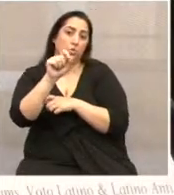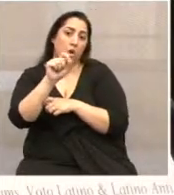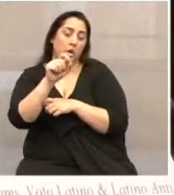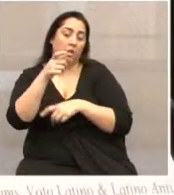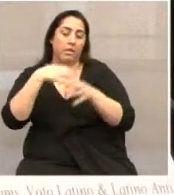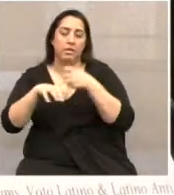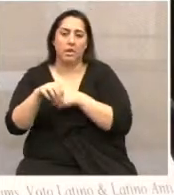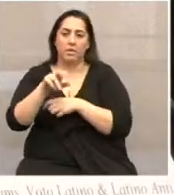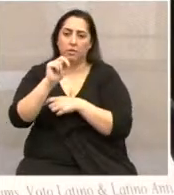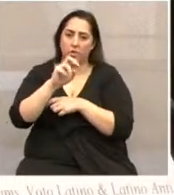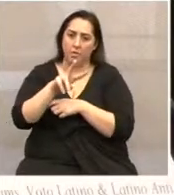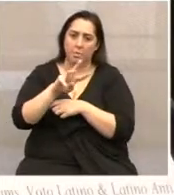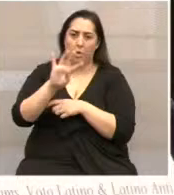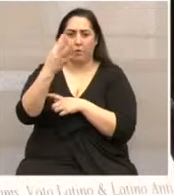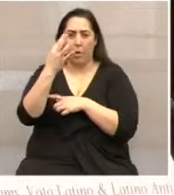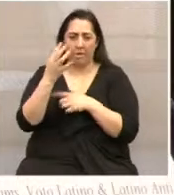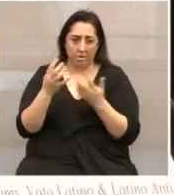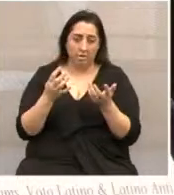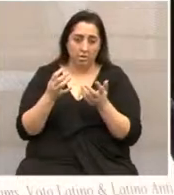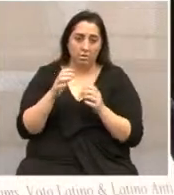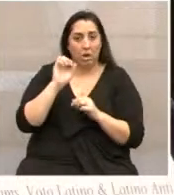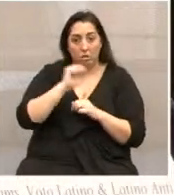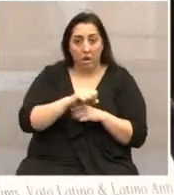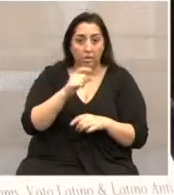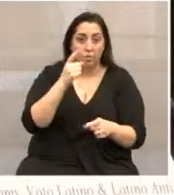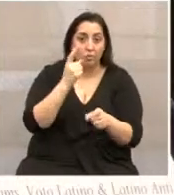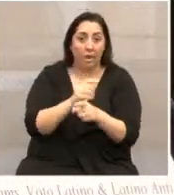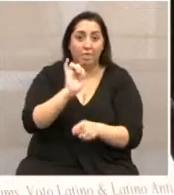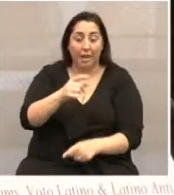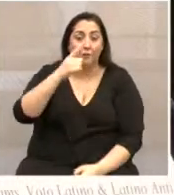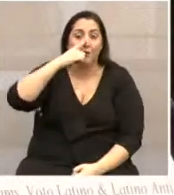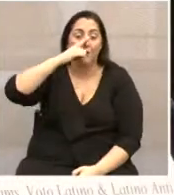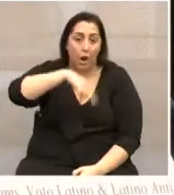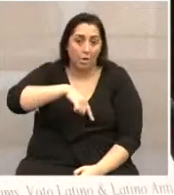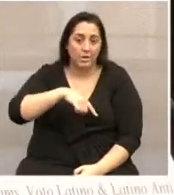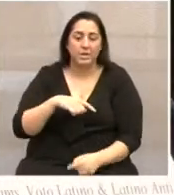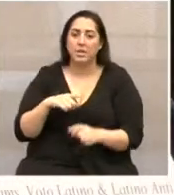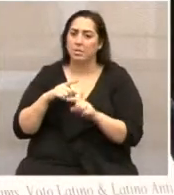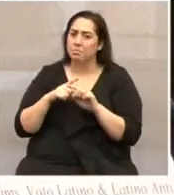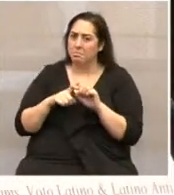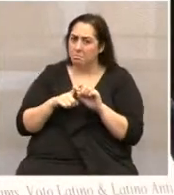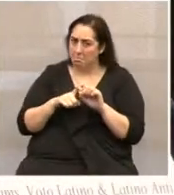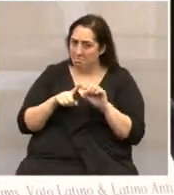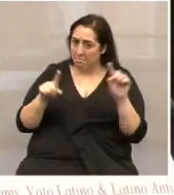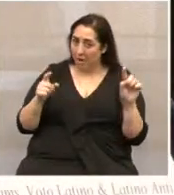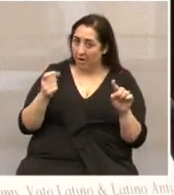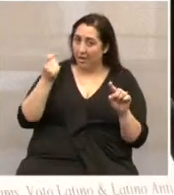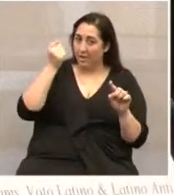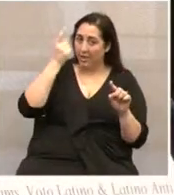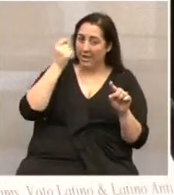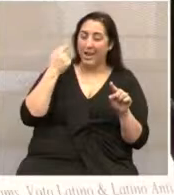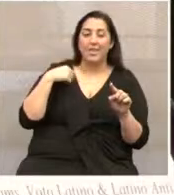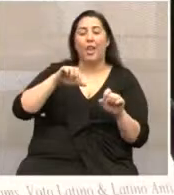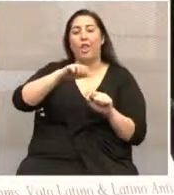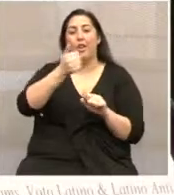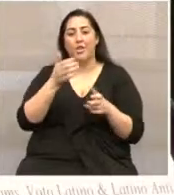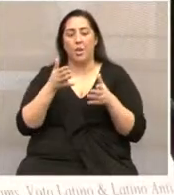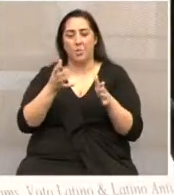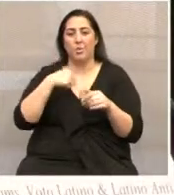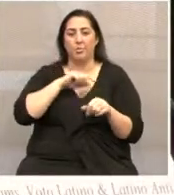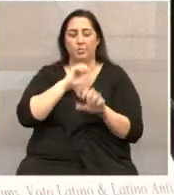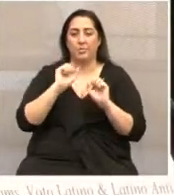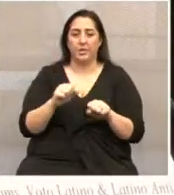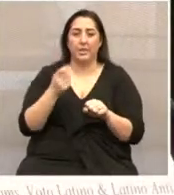5th. Yes, that is verifiably false, and that is disinformation. However, there are other forms of disinformation that also